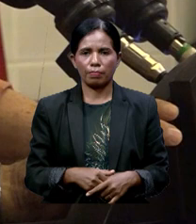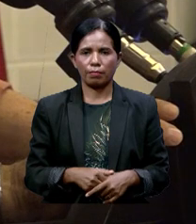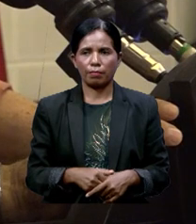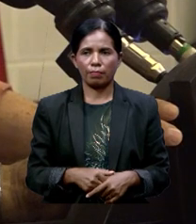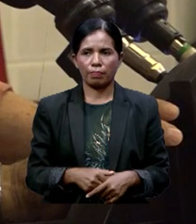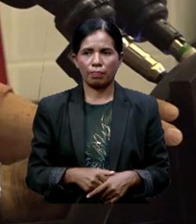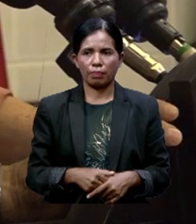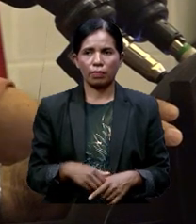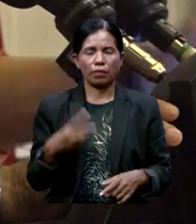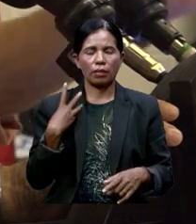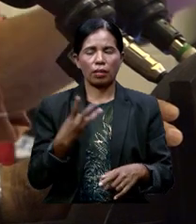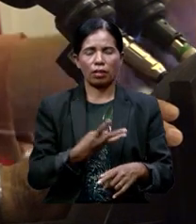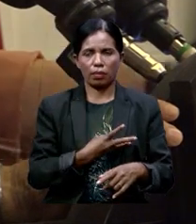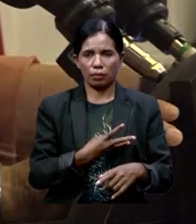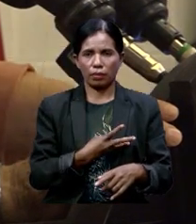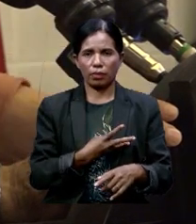we opted for